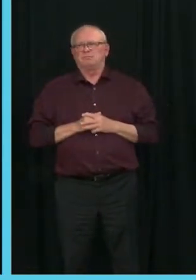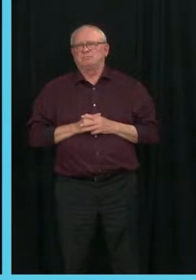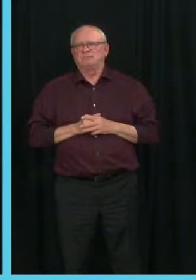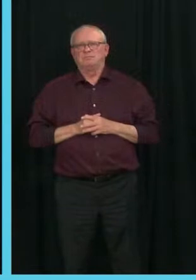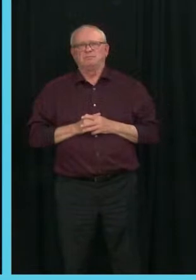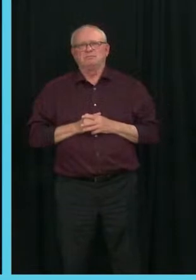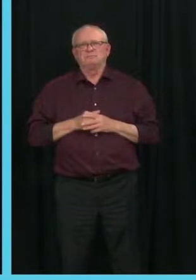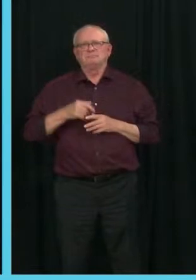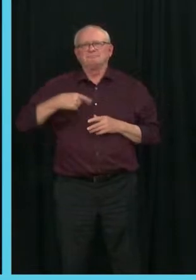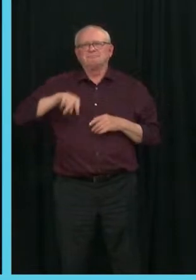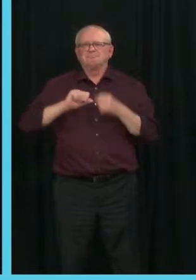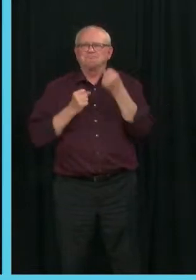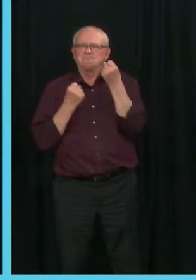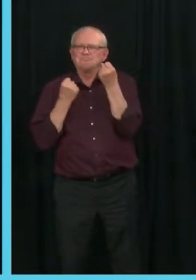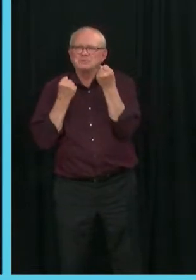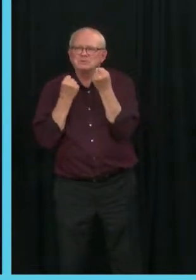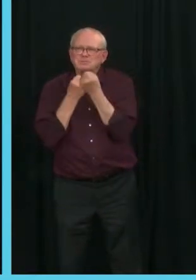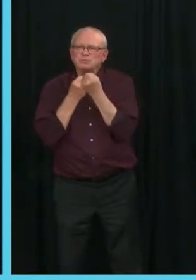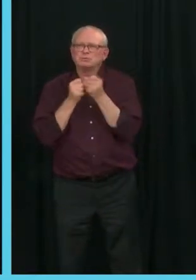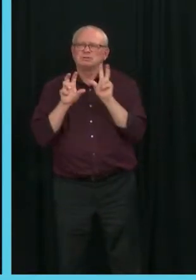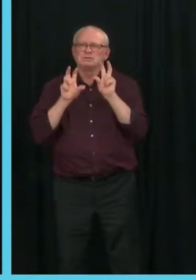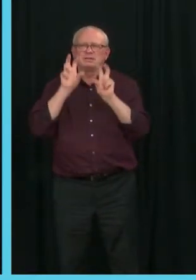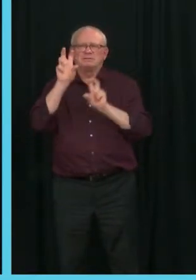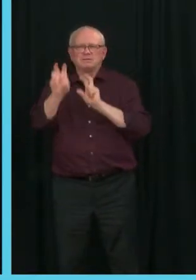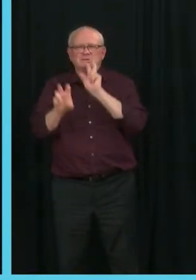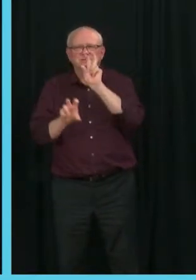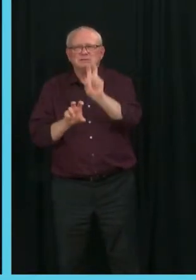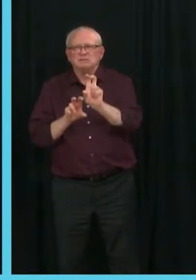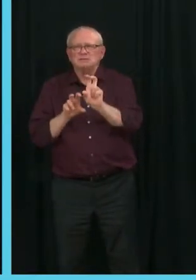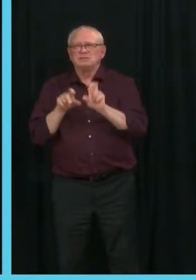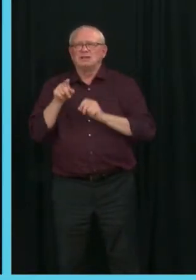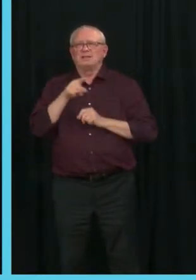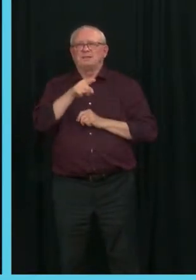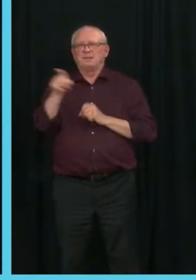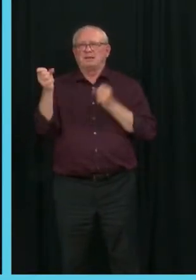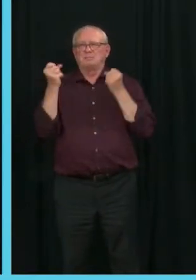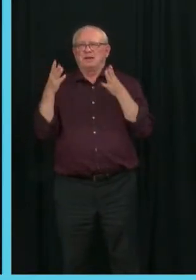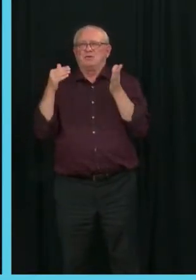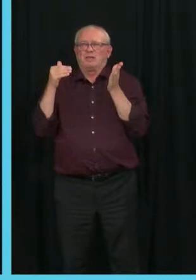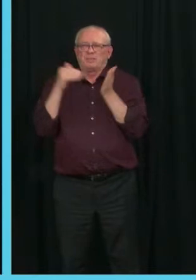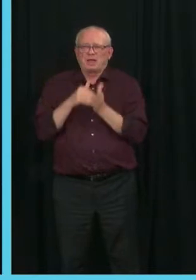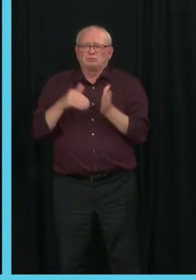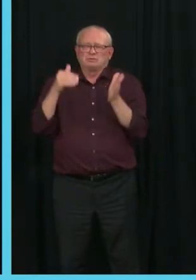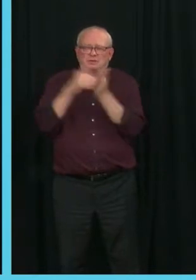investment to create several thousand jobs here when they